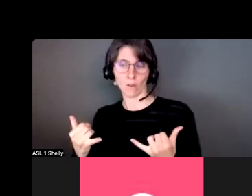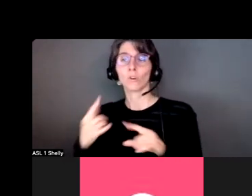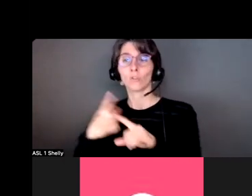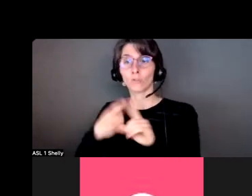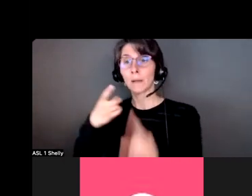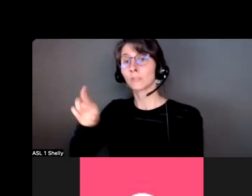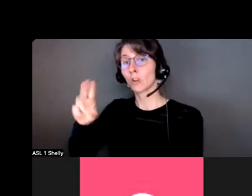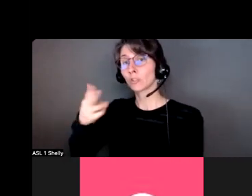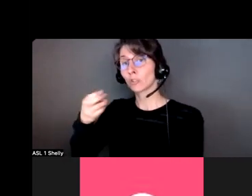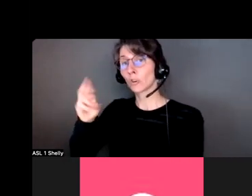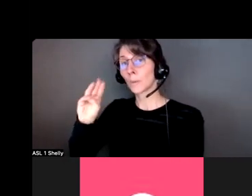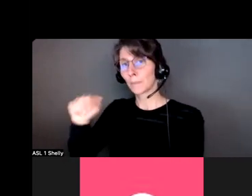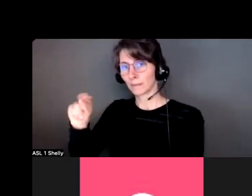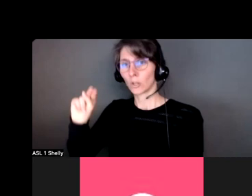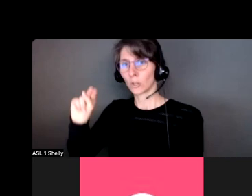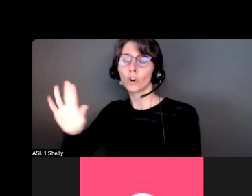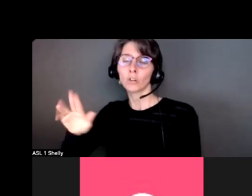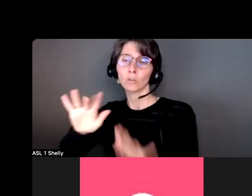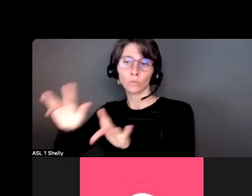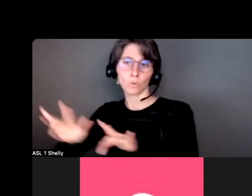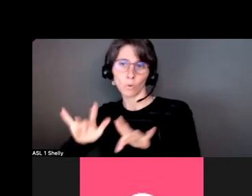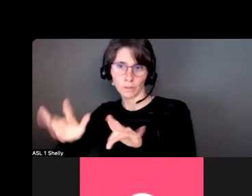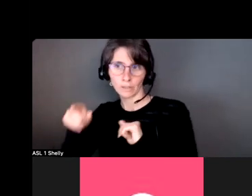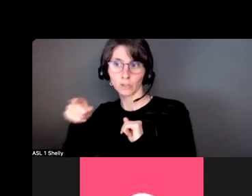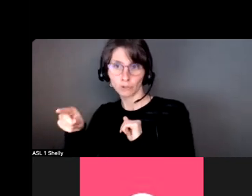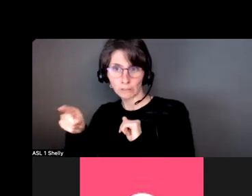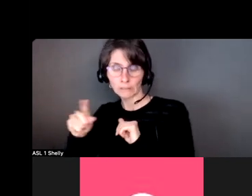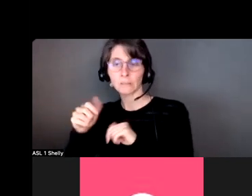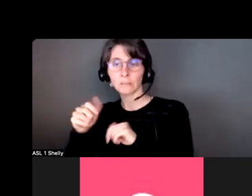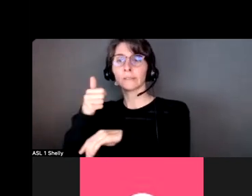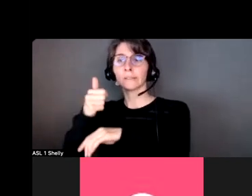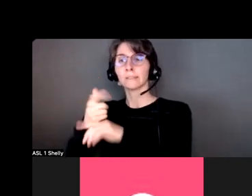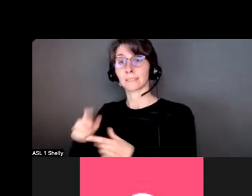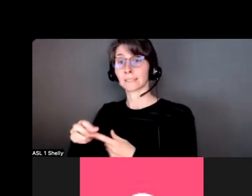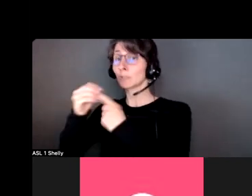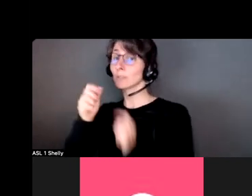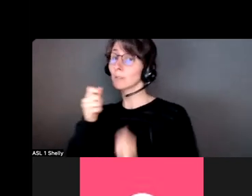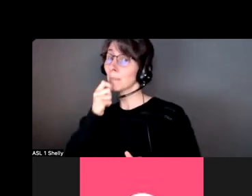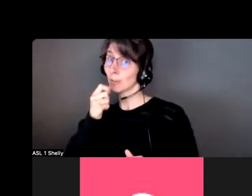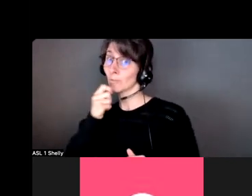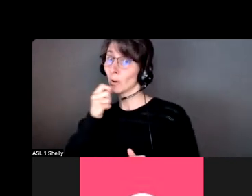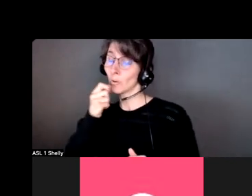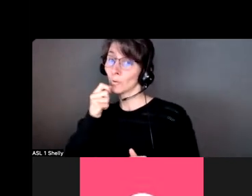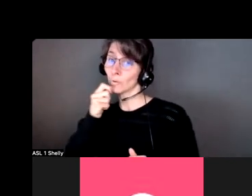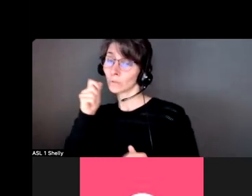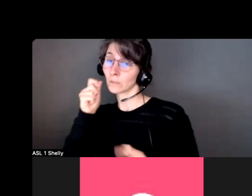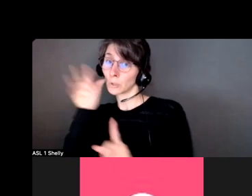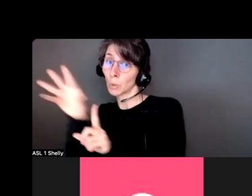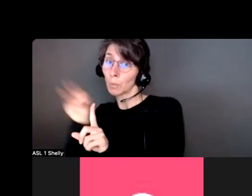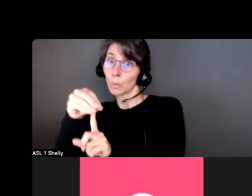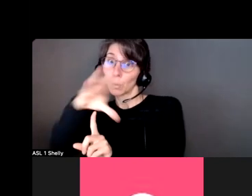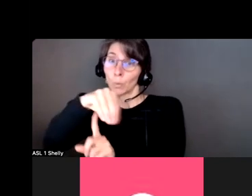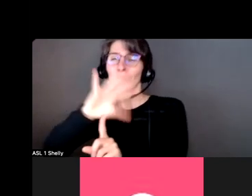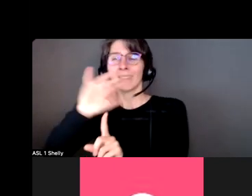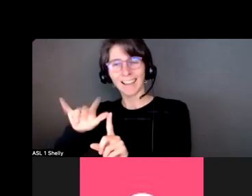doctor had made. She created a special microphone that was meant to record